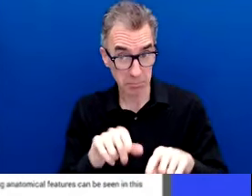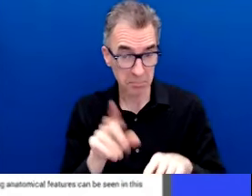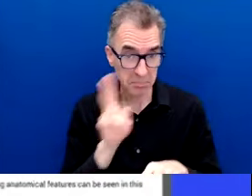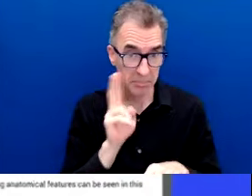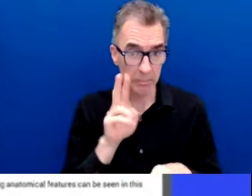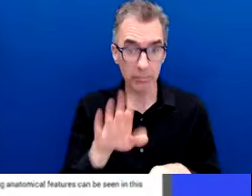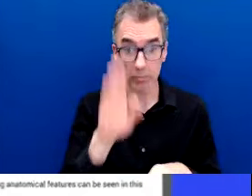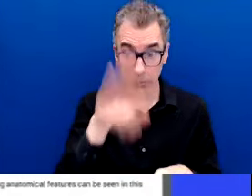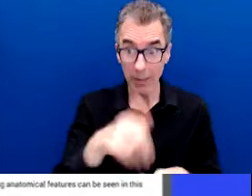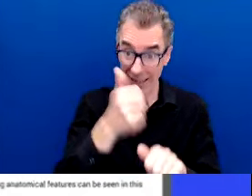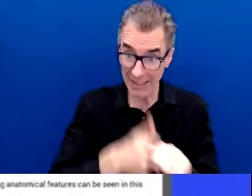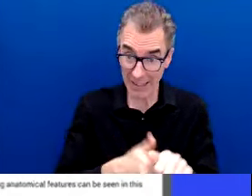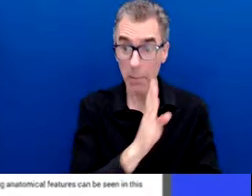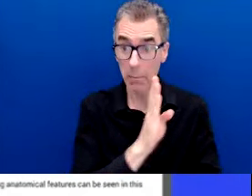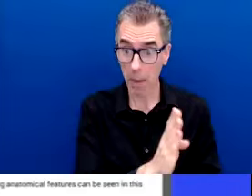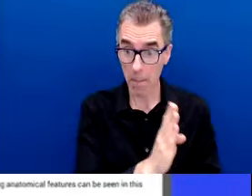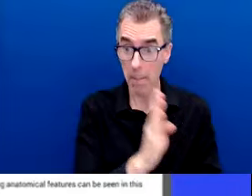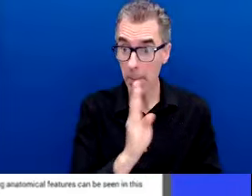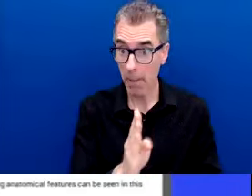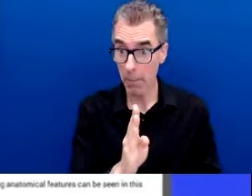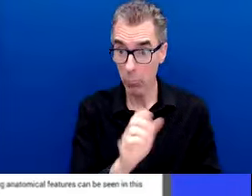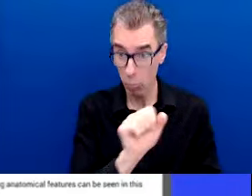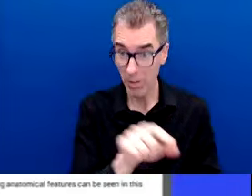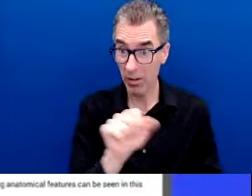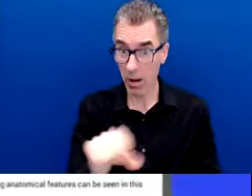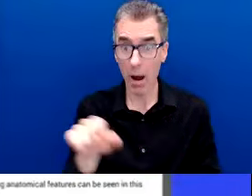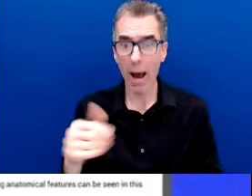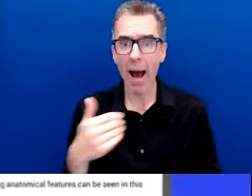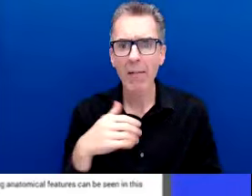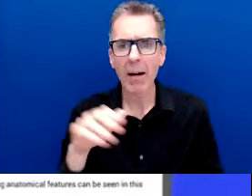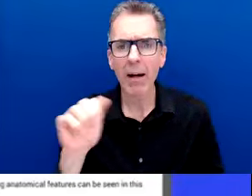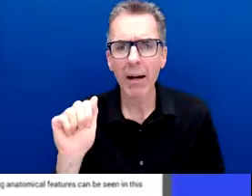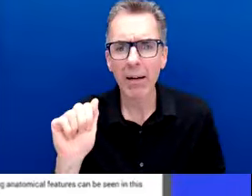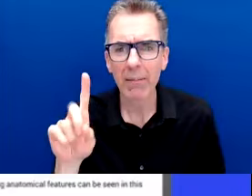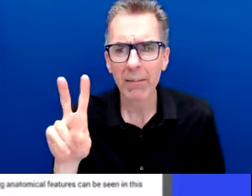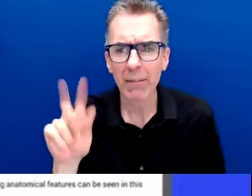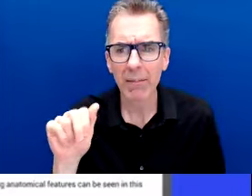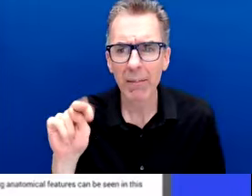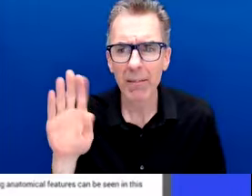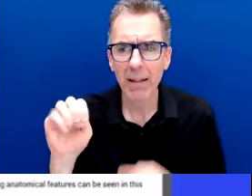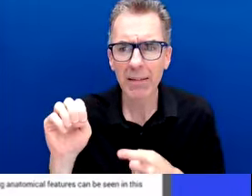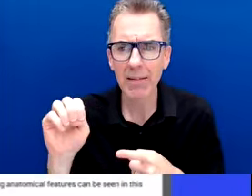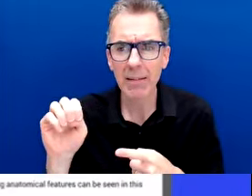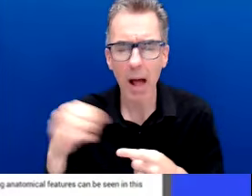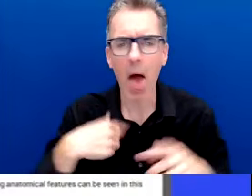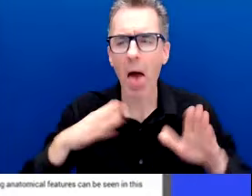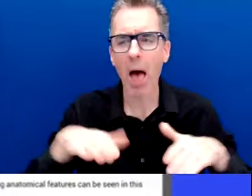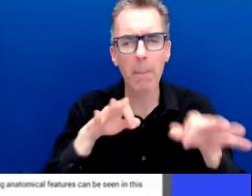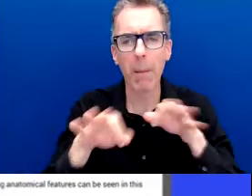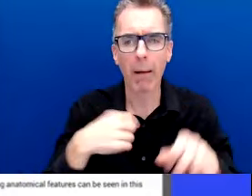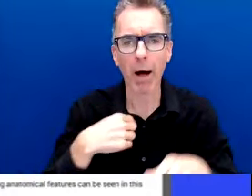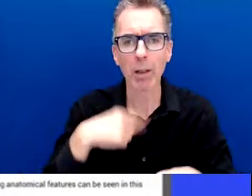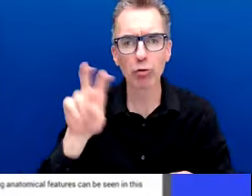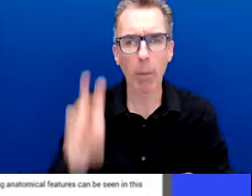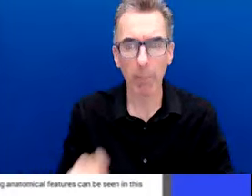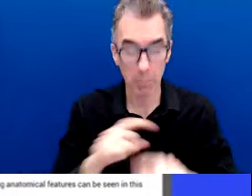each of those questions that I've done has this little advance button that I didn't show you at all yet, right? Kind of skipped over that part. But